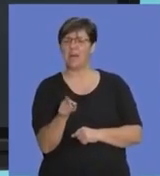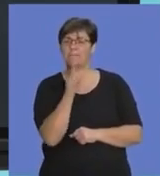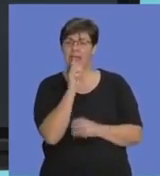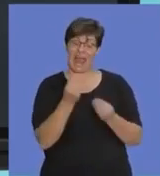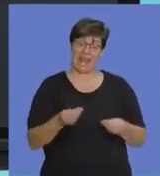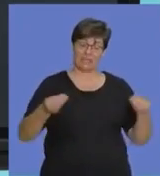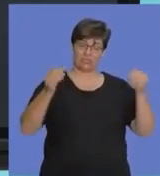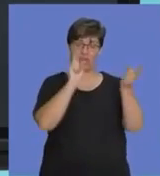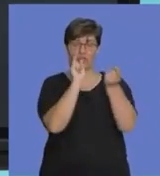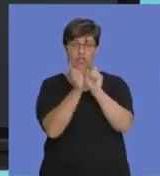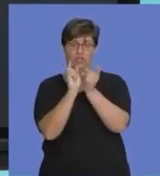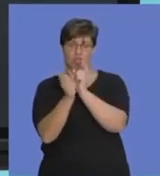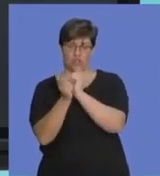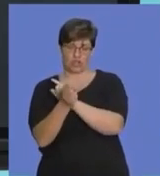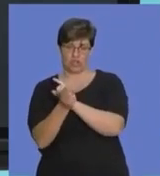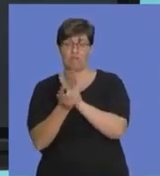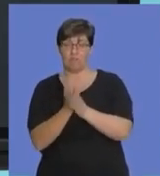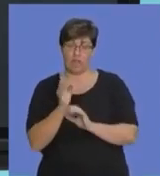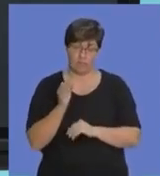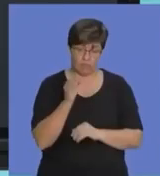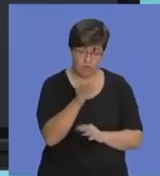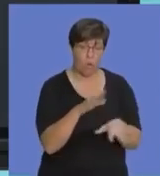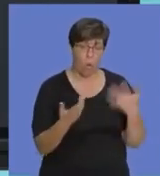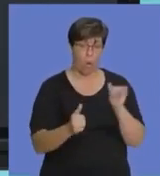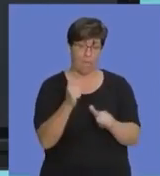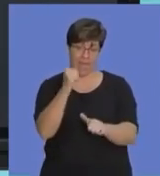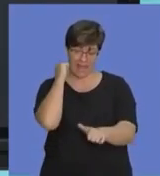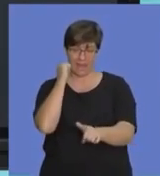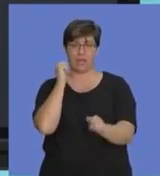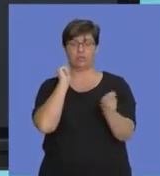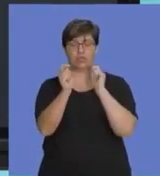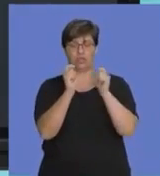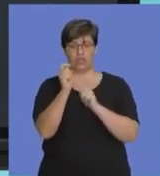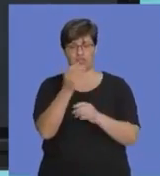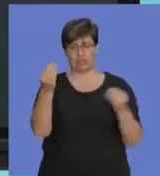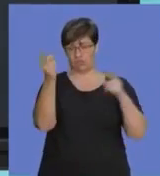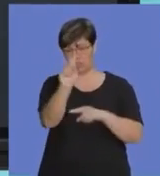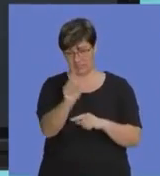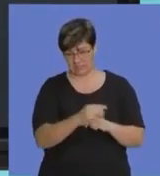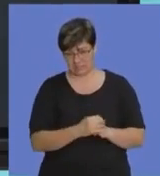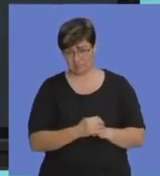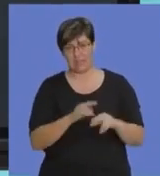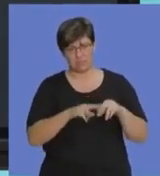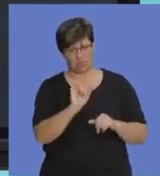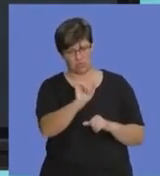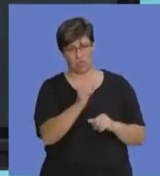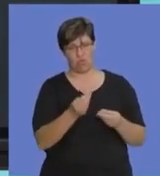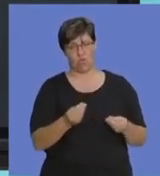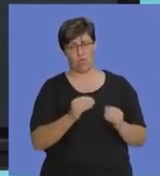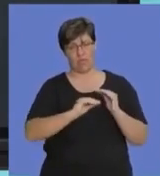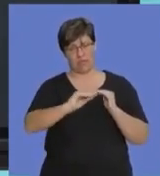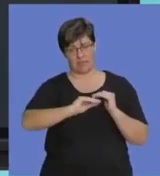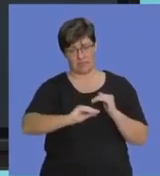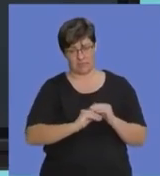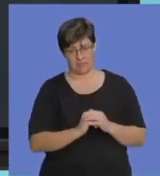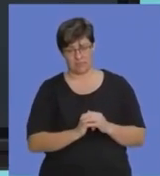how did our interest change as you were moving forward or as you were moving backward with your investment. Now, with